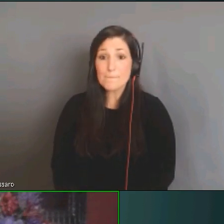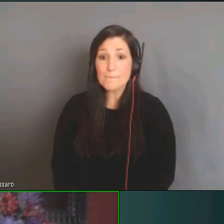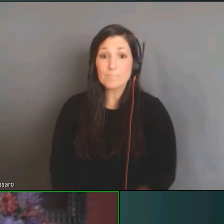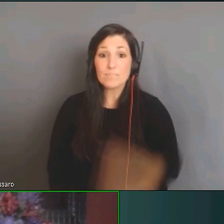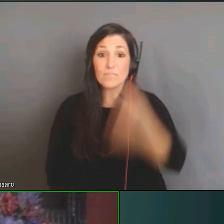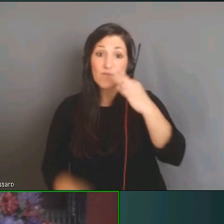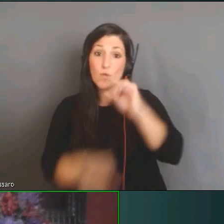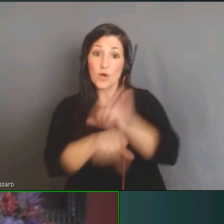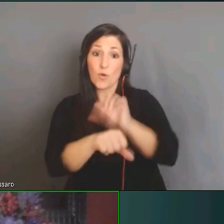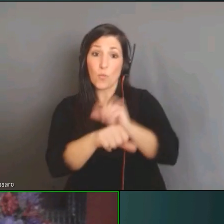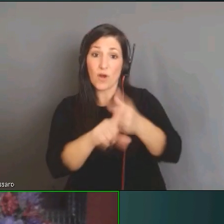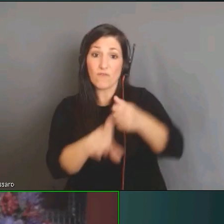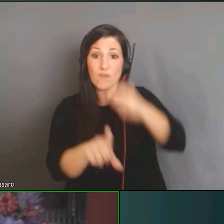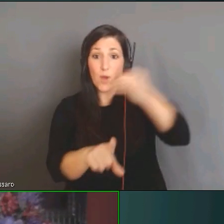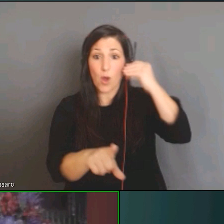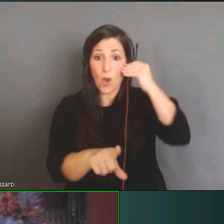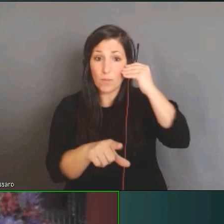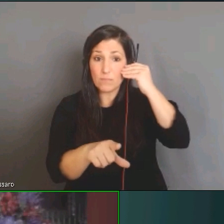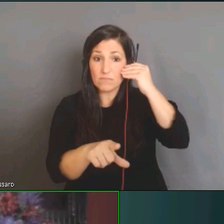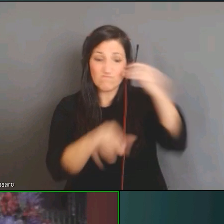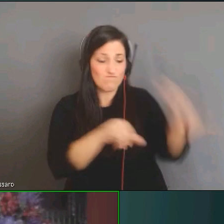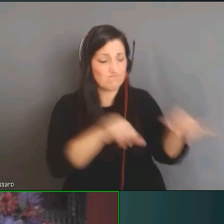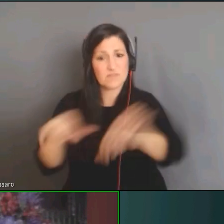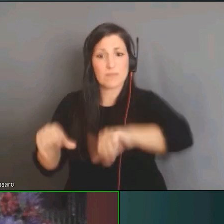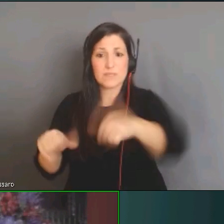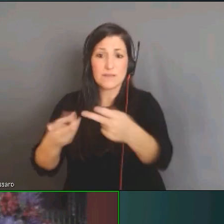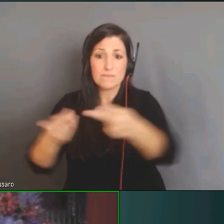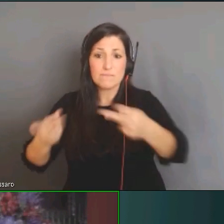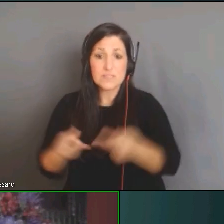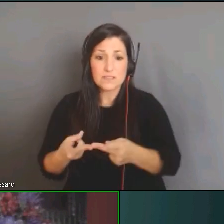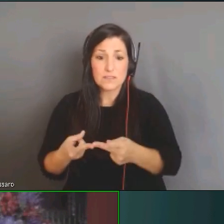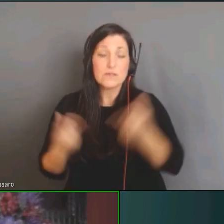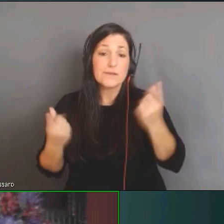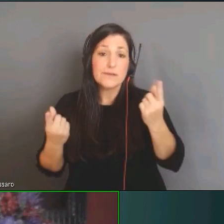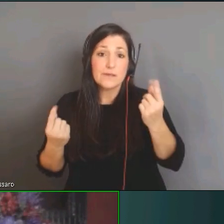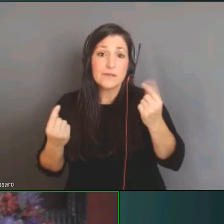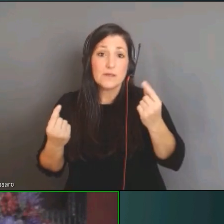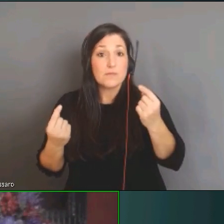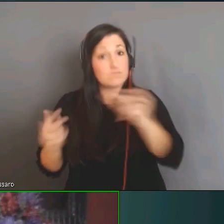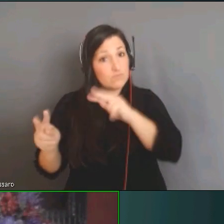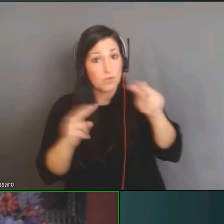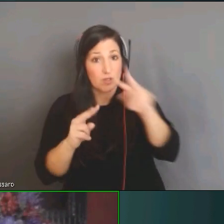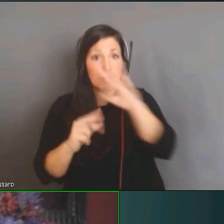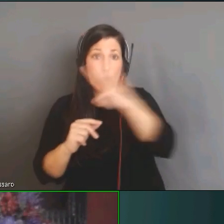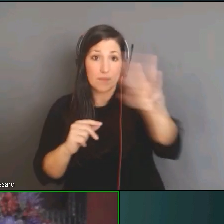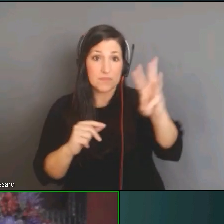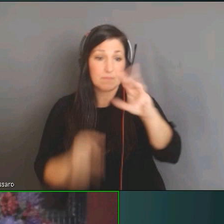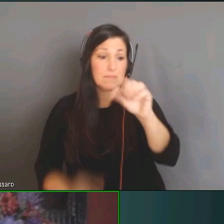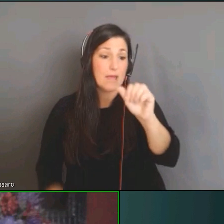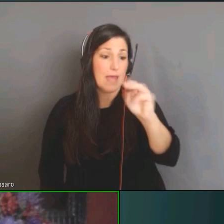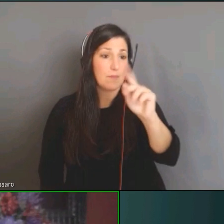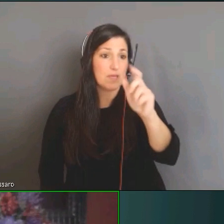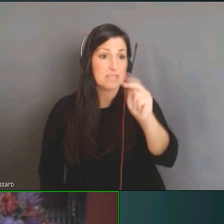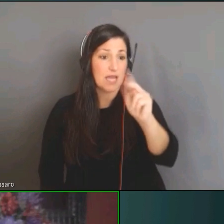from home job, same as the other positions that we were talking about, what you would want to do is go to our website, amazon.jobs, and